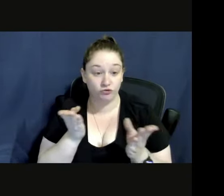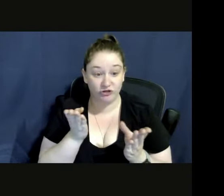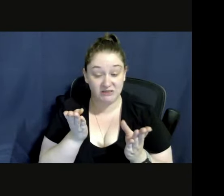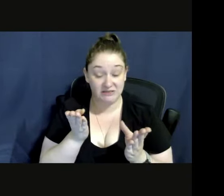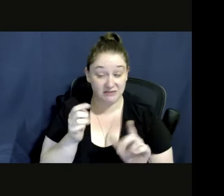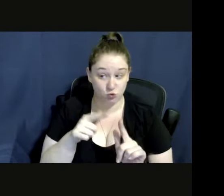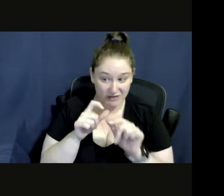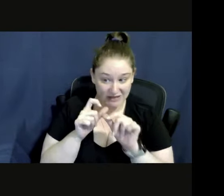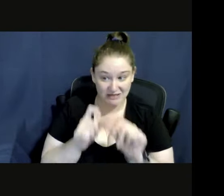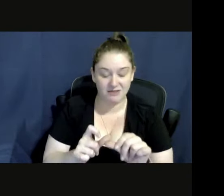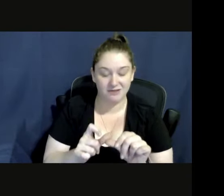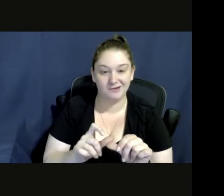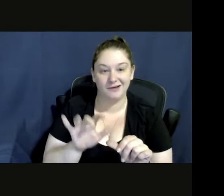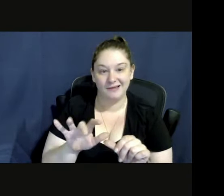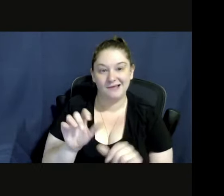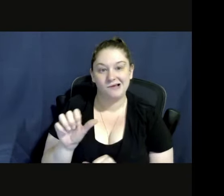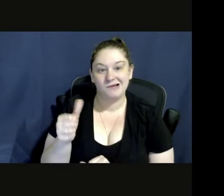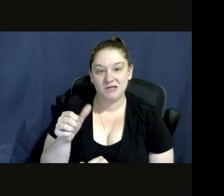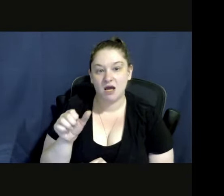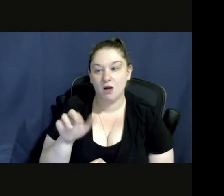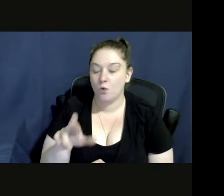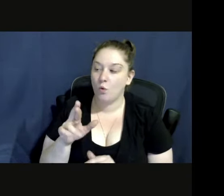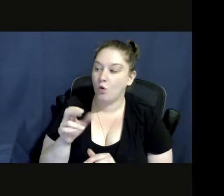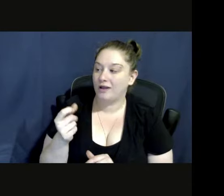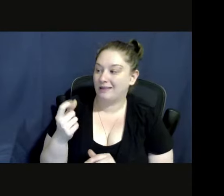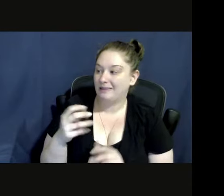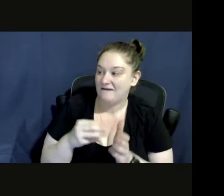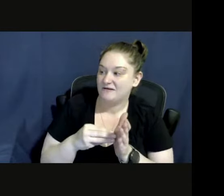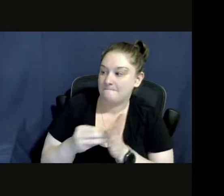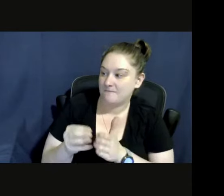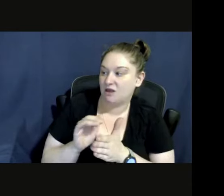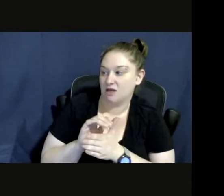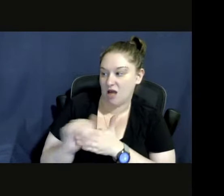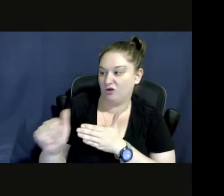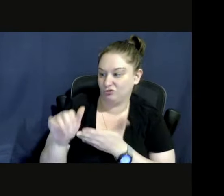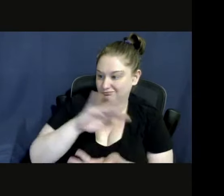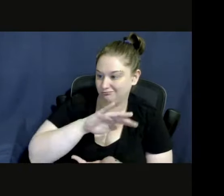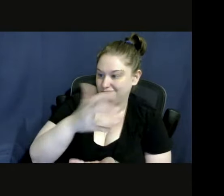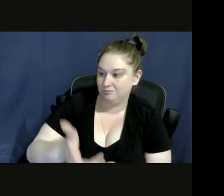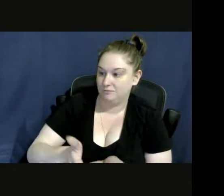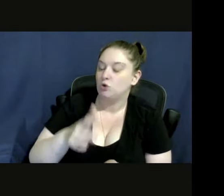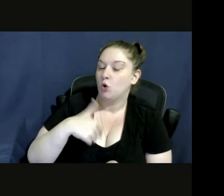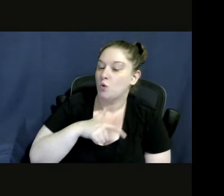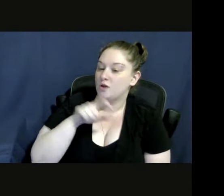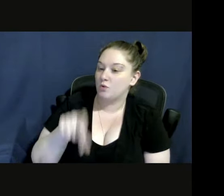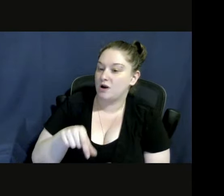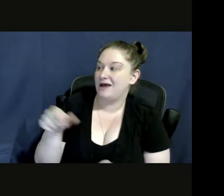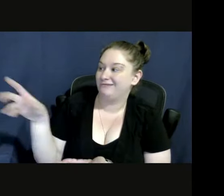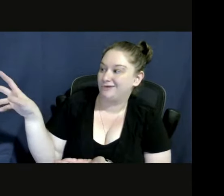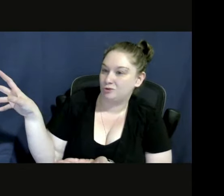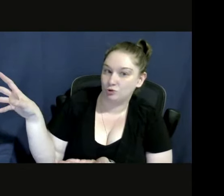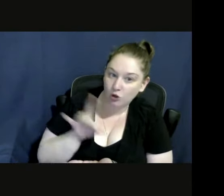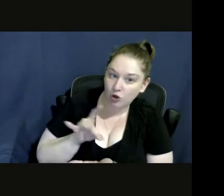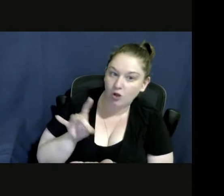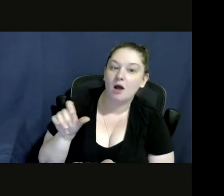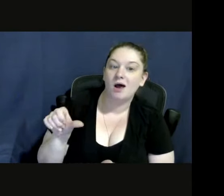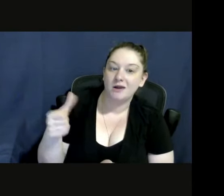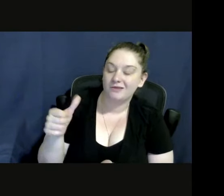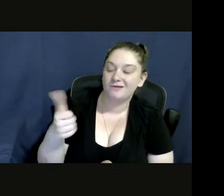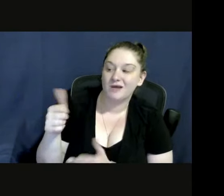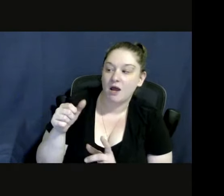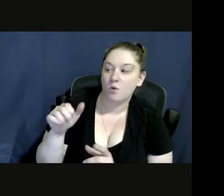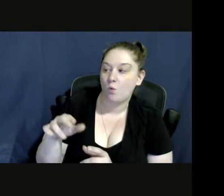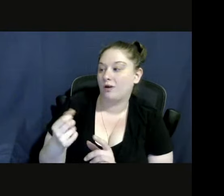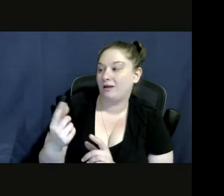a $10 or $11 million question. So we would have to pull another $10 or $11 million out of